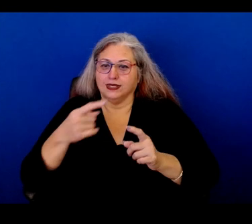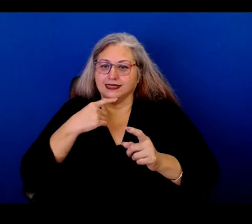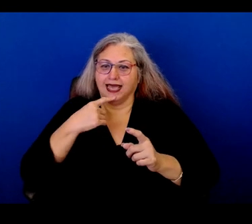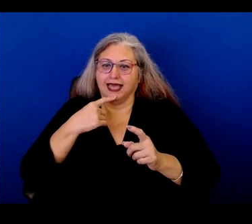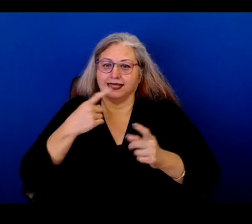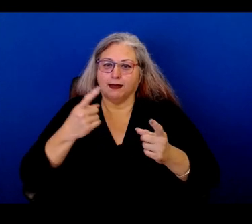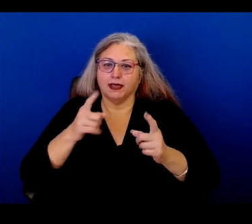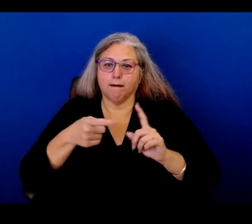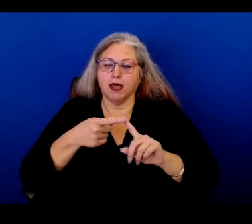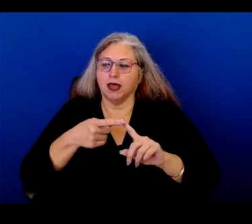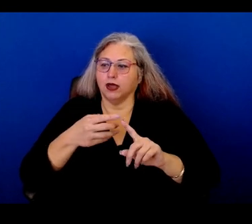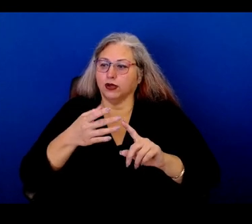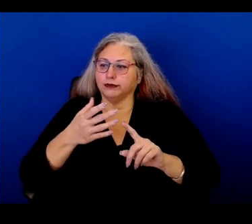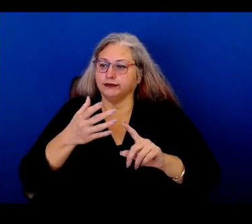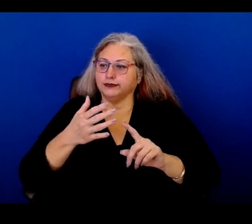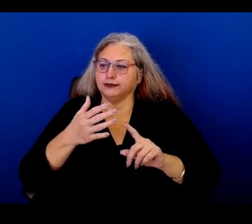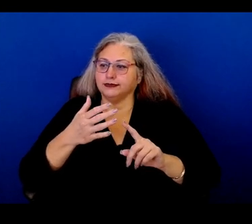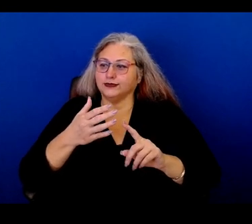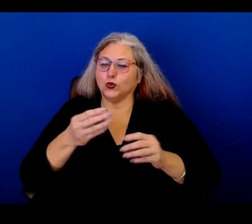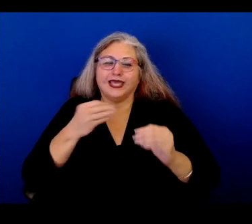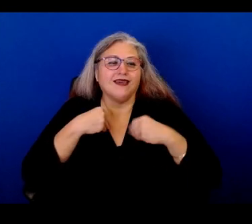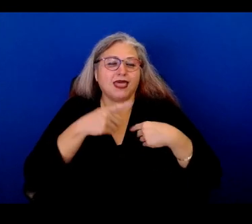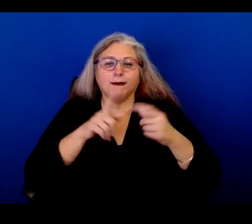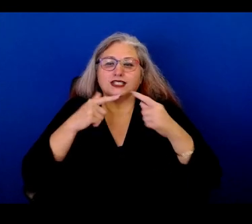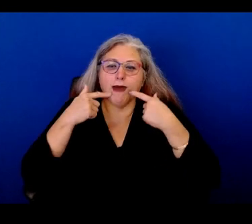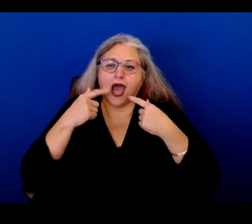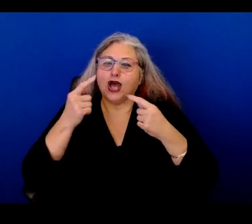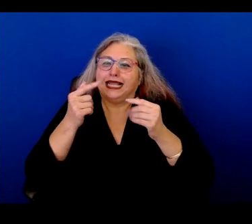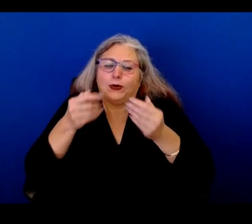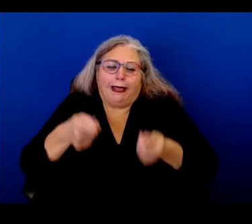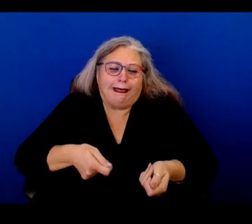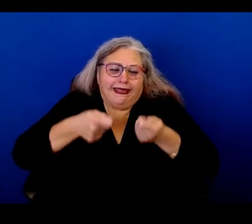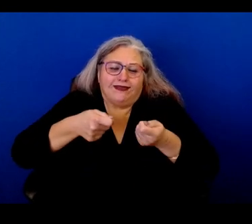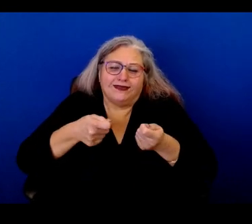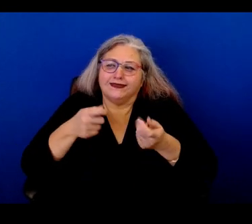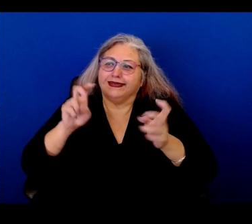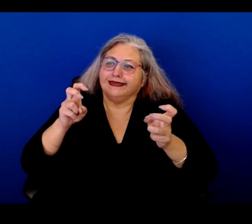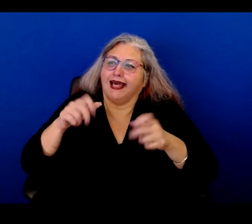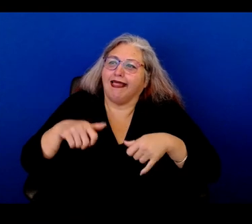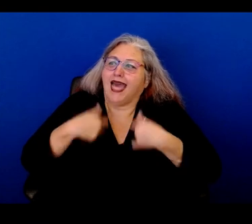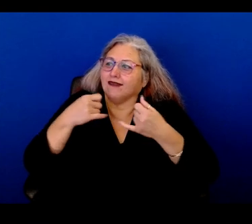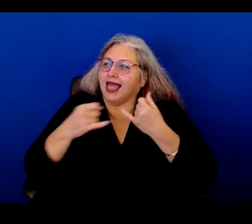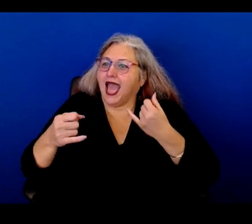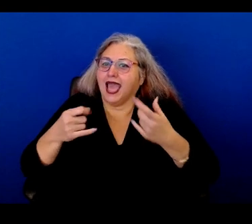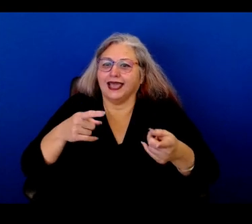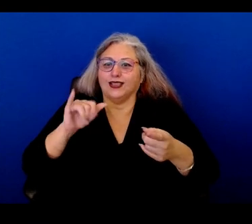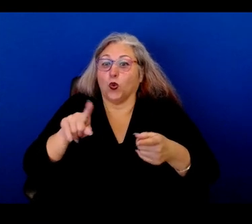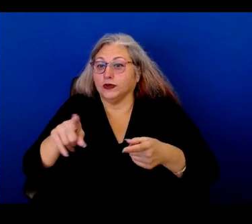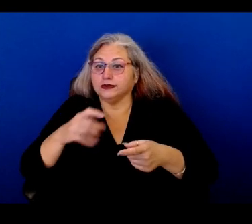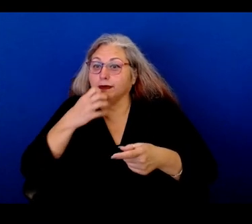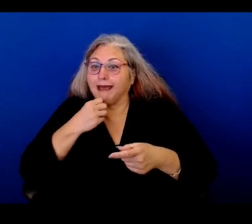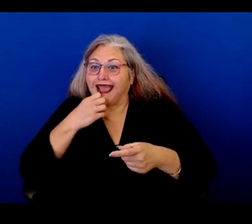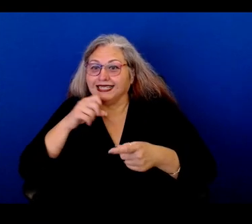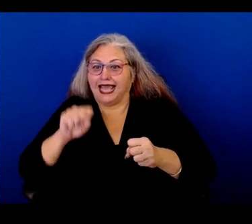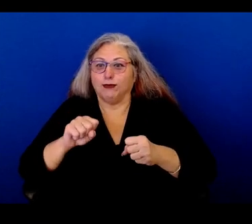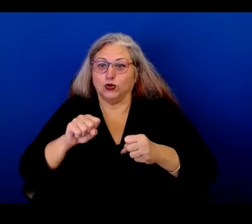that smile, that little lift, that lifeline, the panties that can hold pee. I